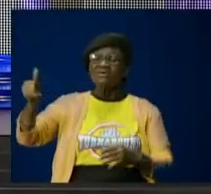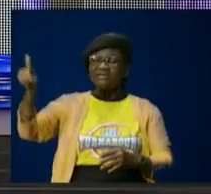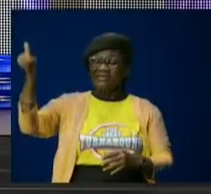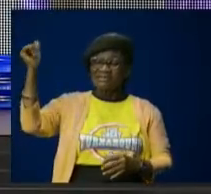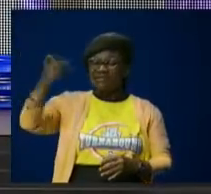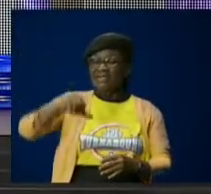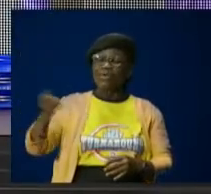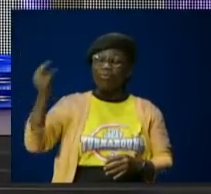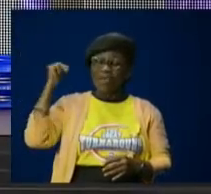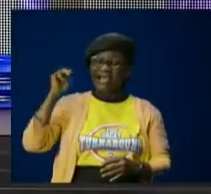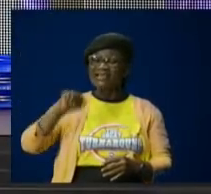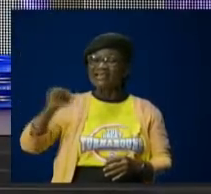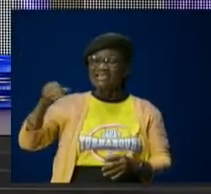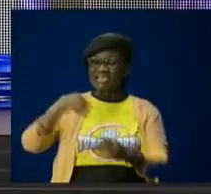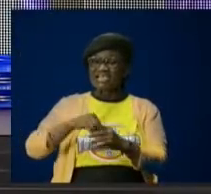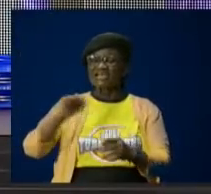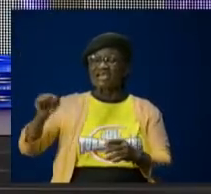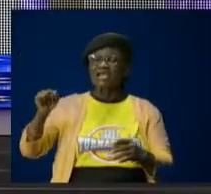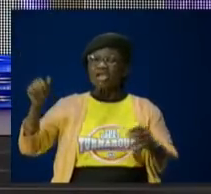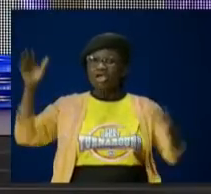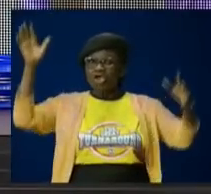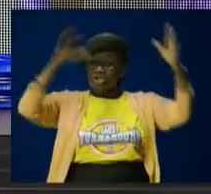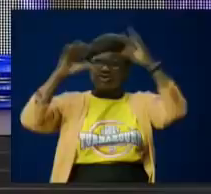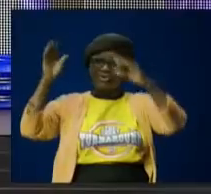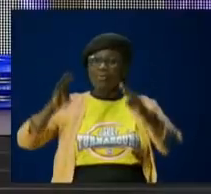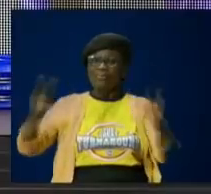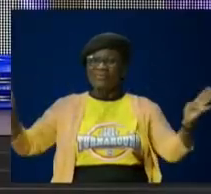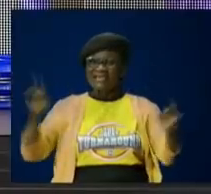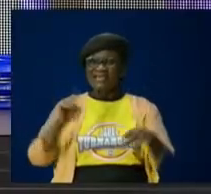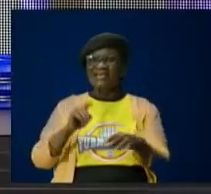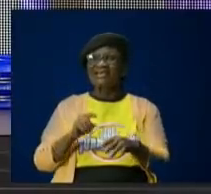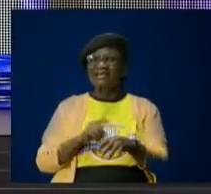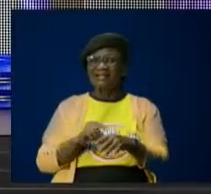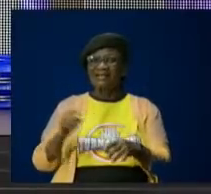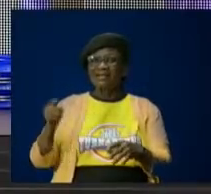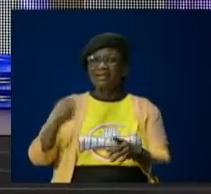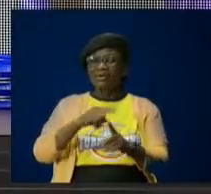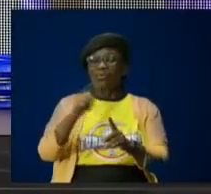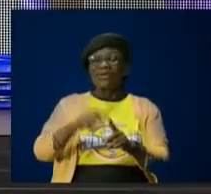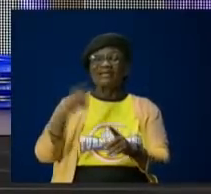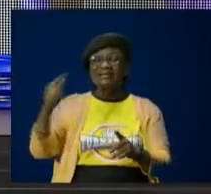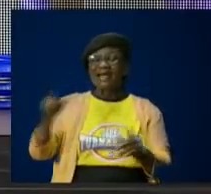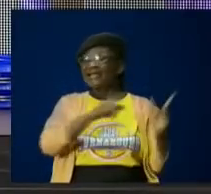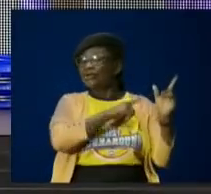storm, big time, when the Lord was crucified.